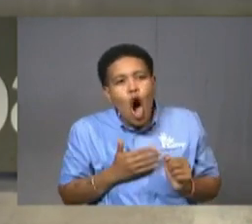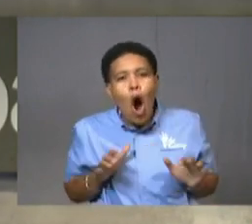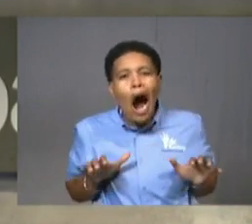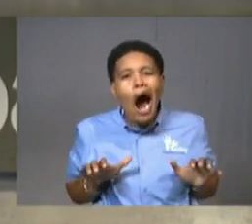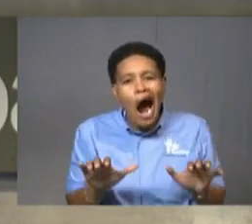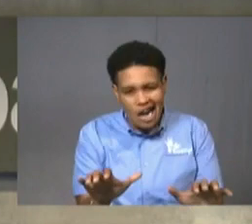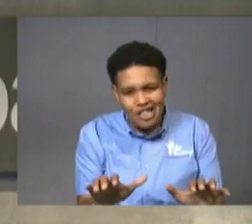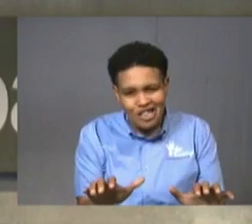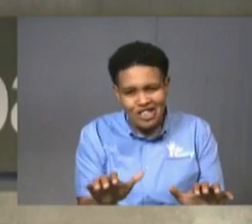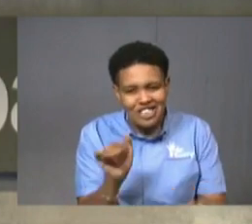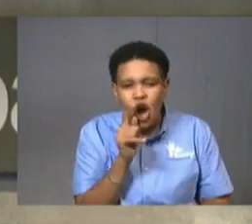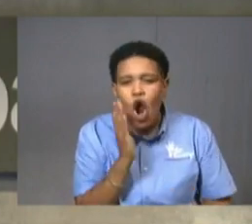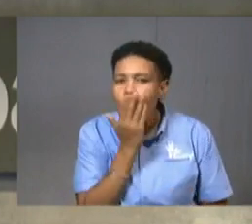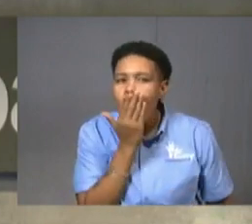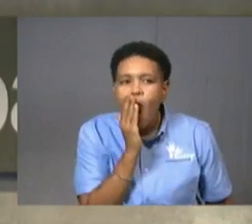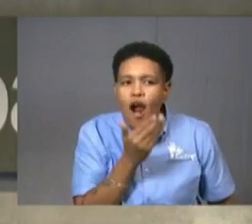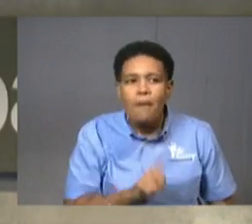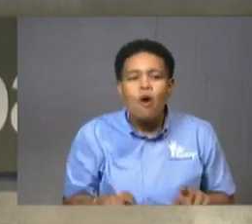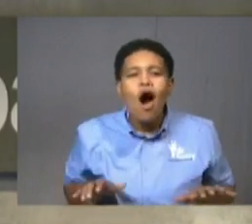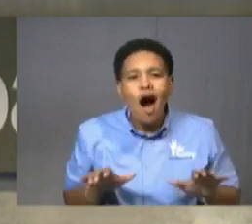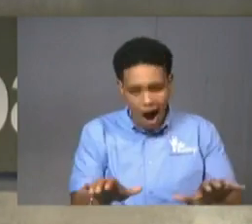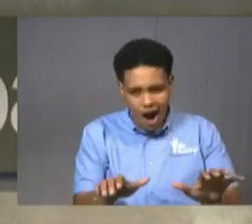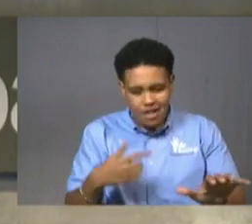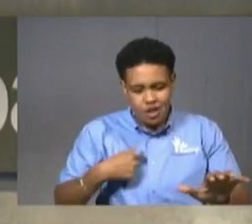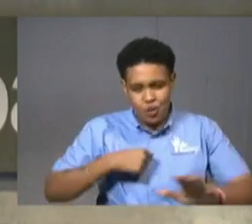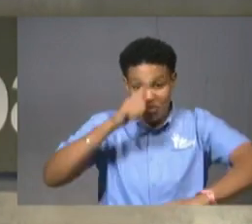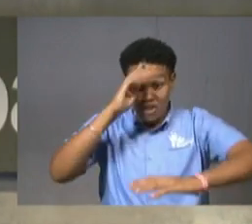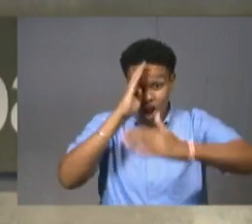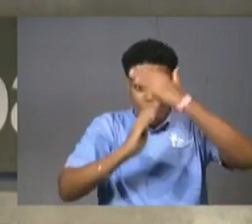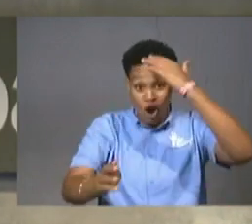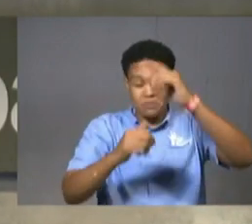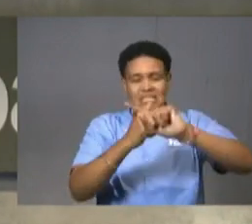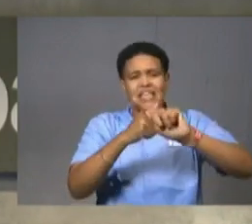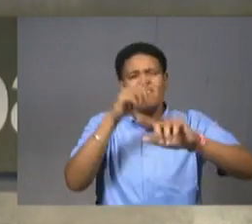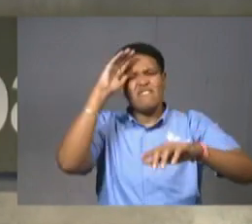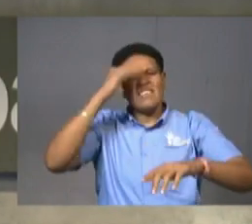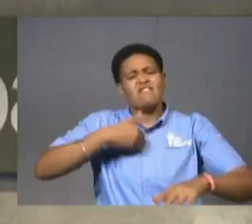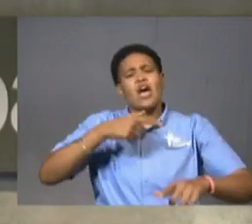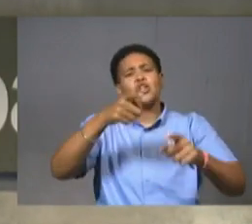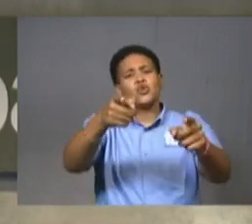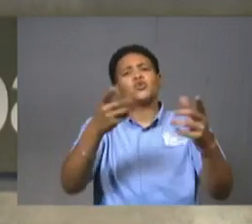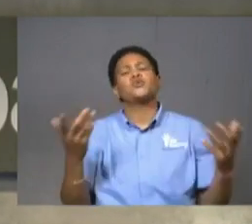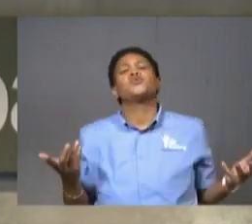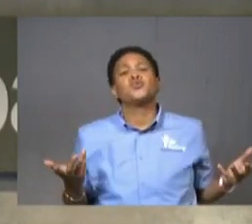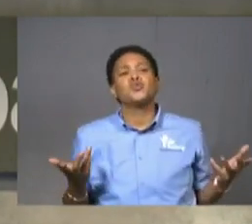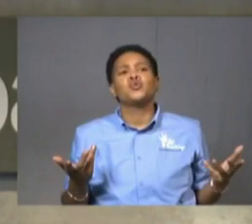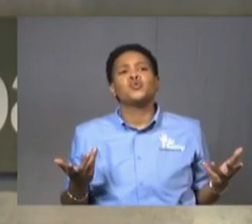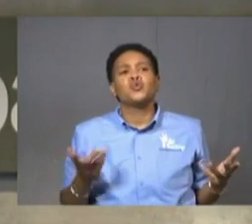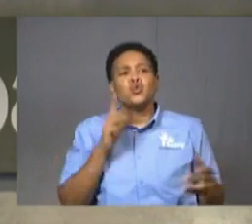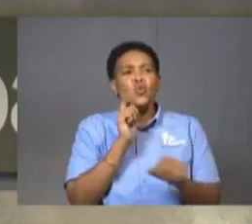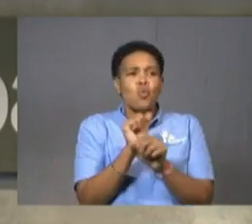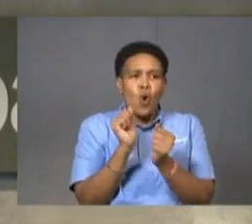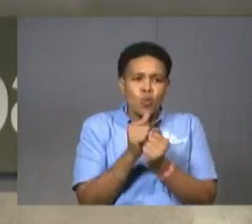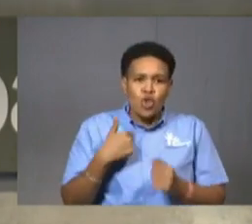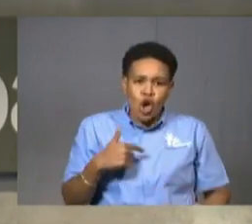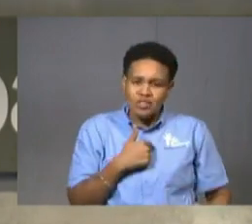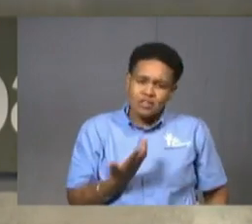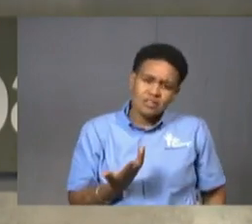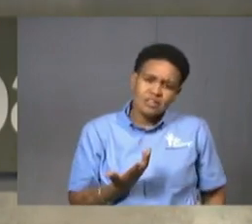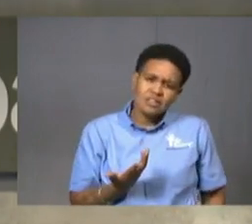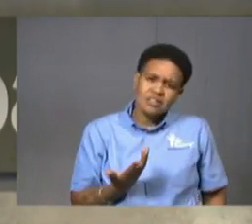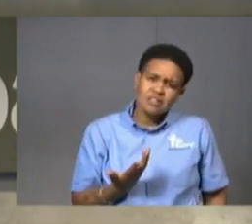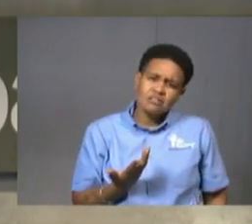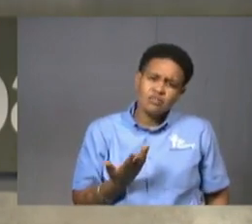actions. We humbly invite you to work with us